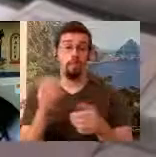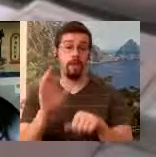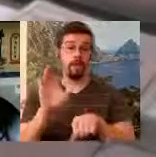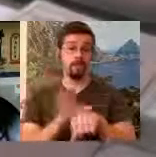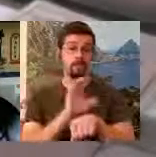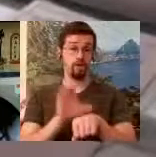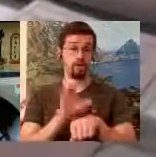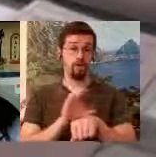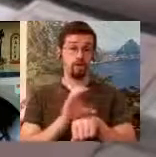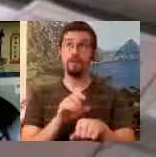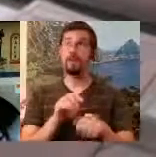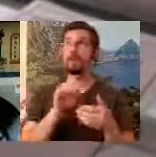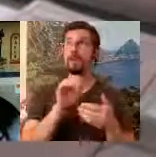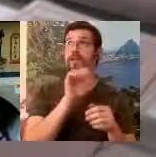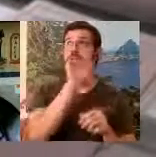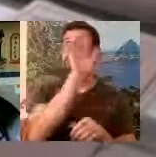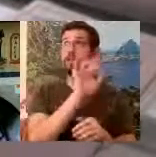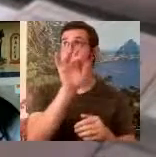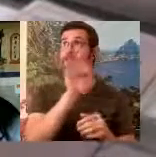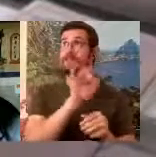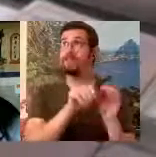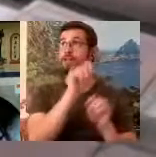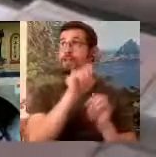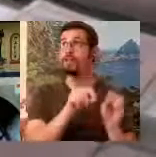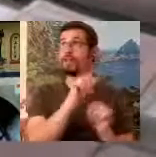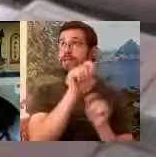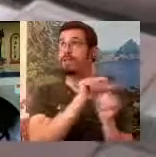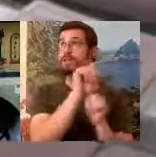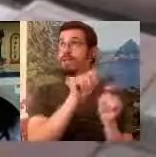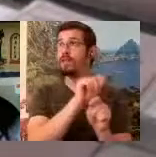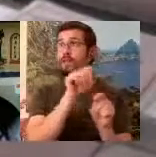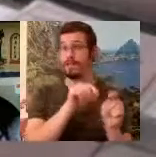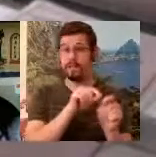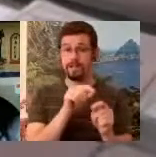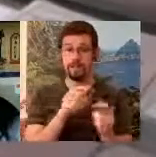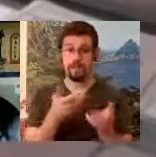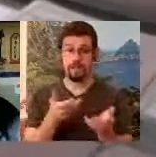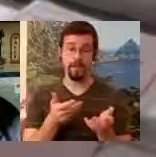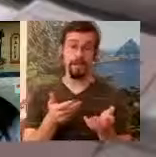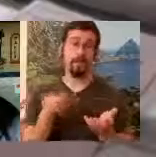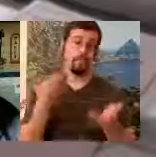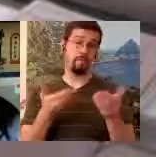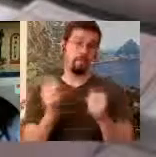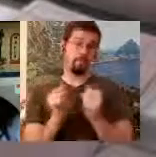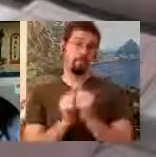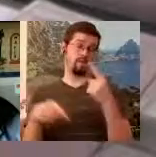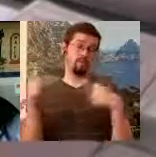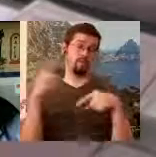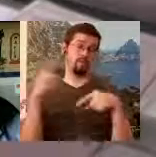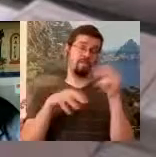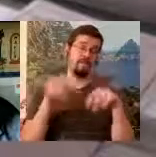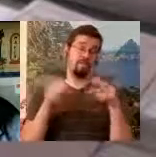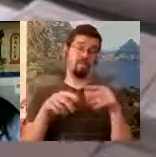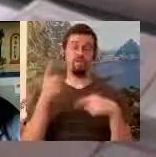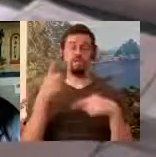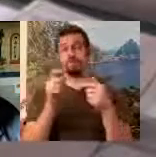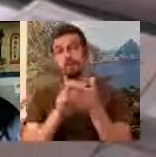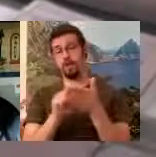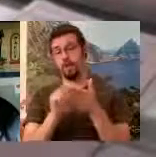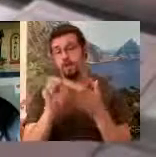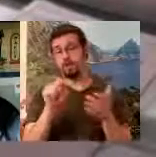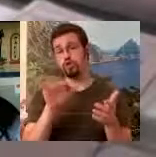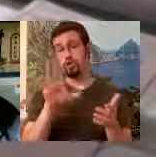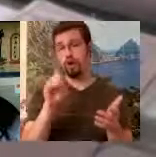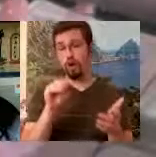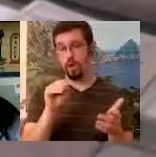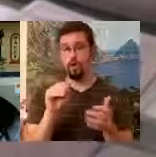what we see, or to create what we see in probably SignPuddle or possibly SignWriter Studio or other